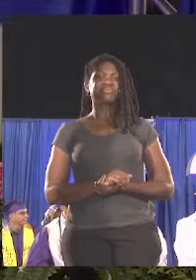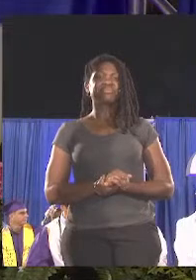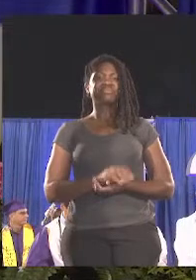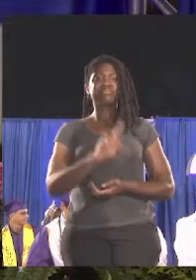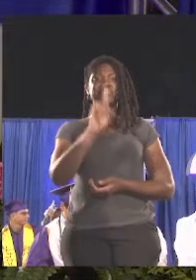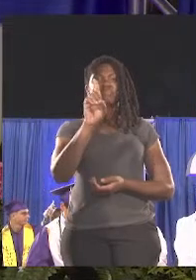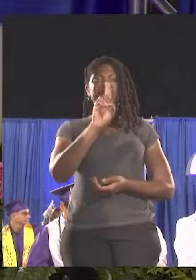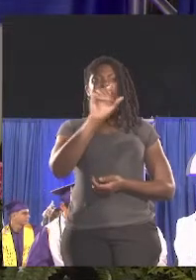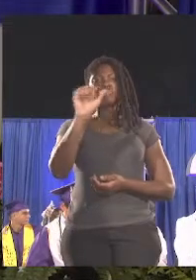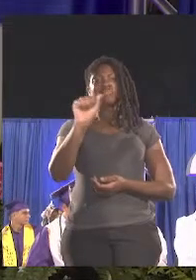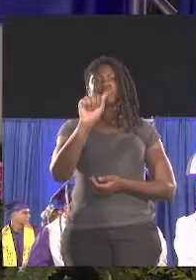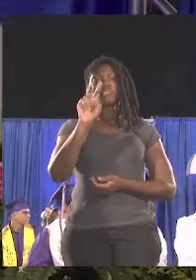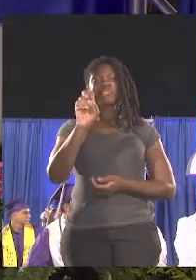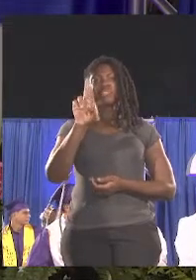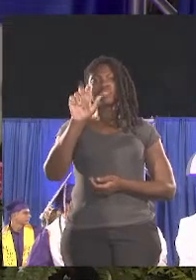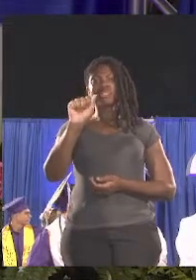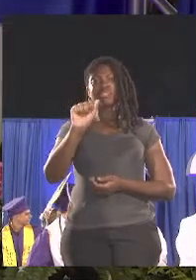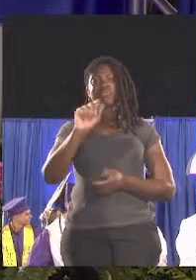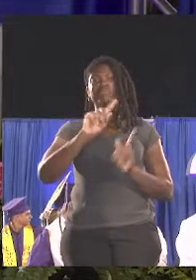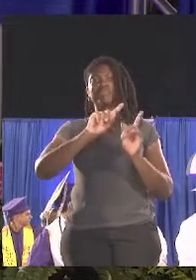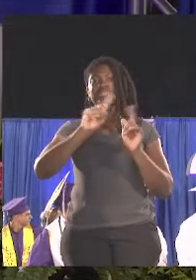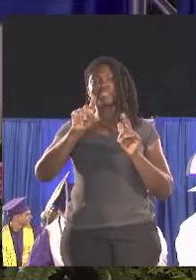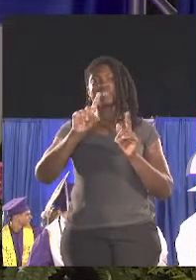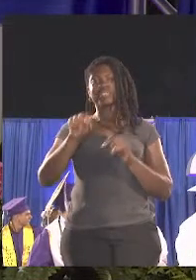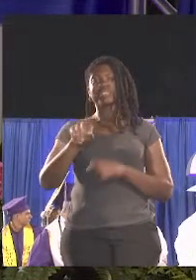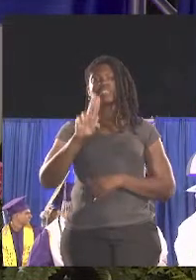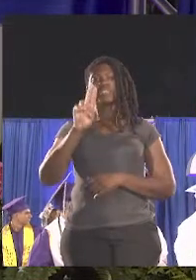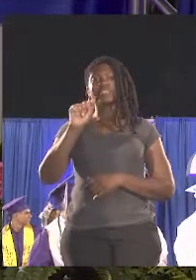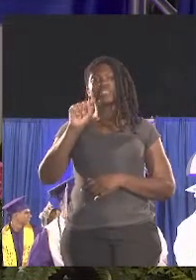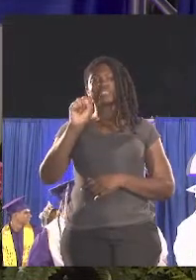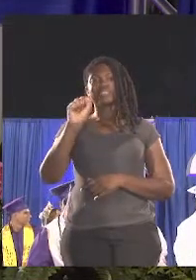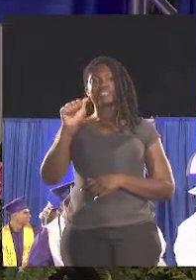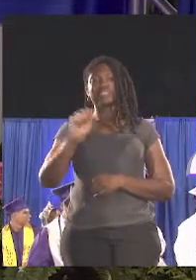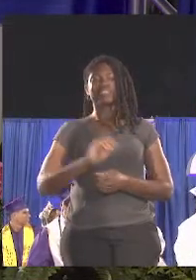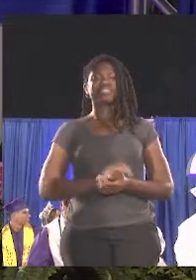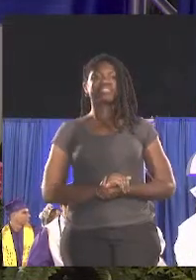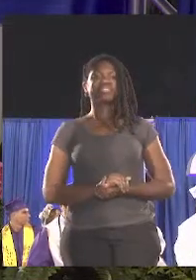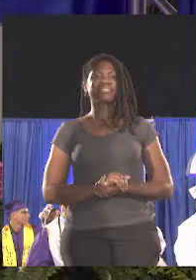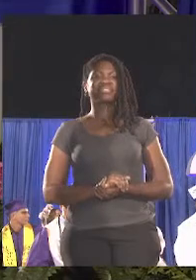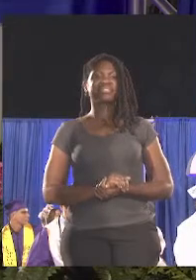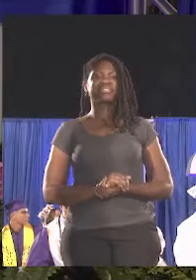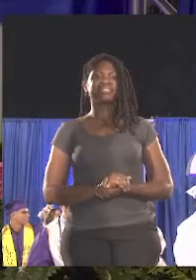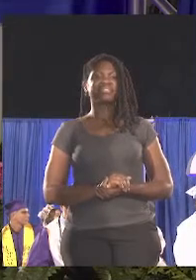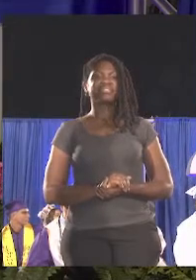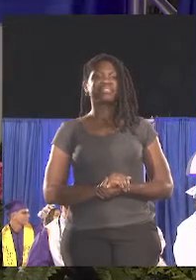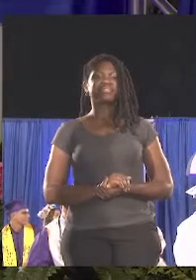Daniel A. Vera, the University of Texas at San Antonio.